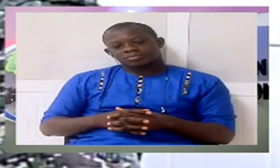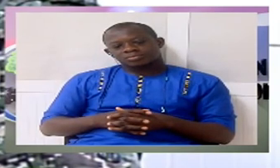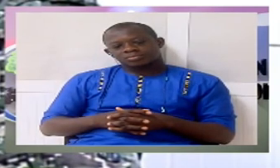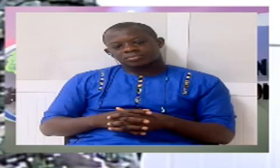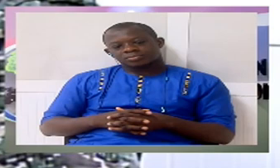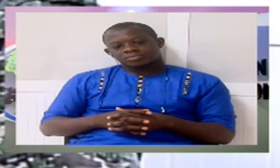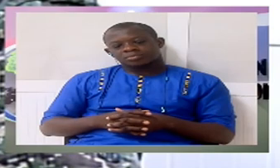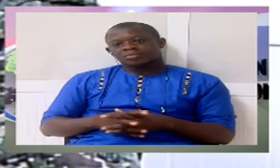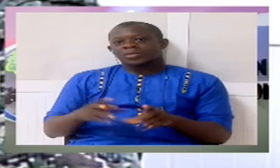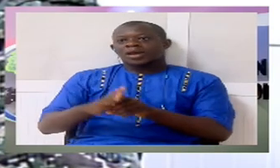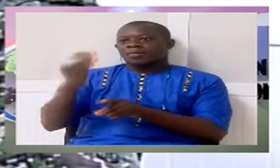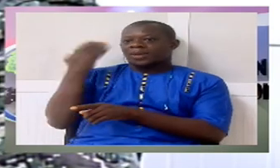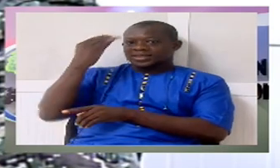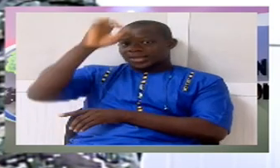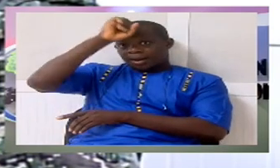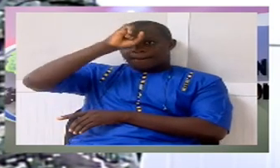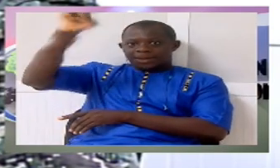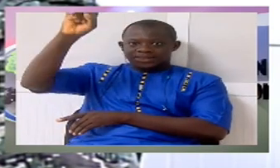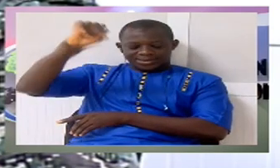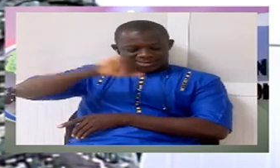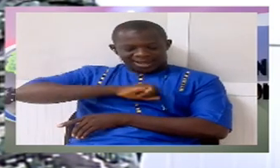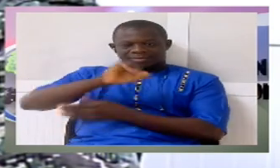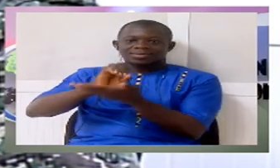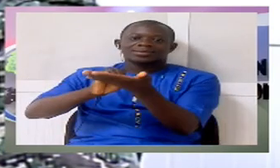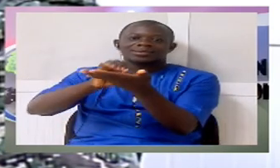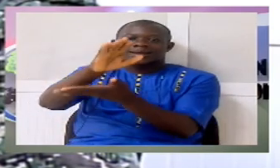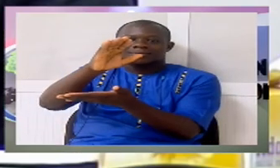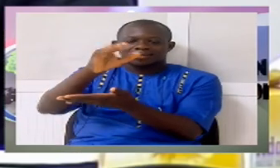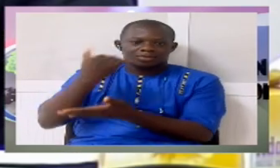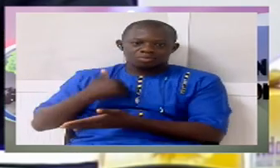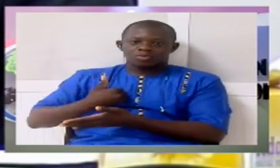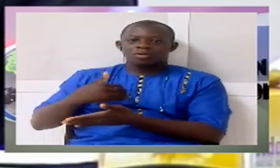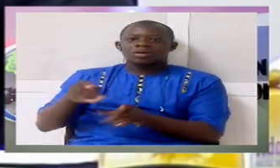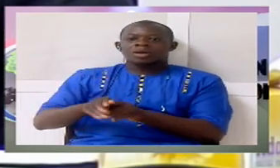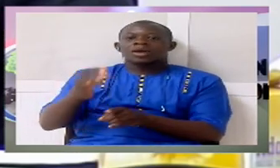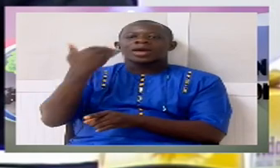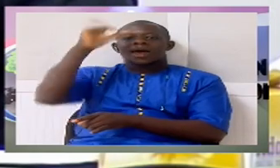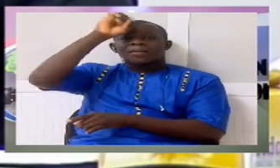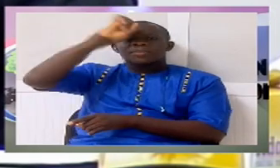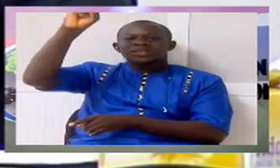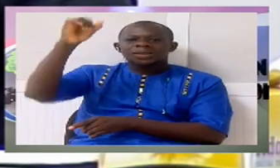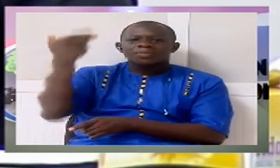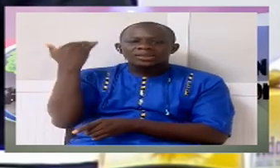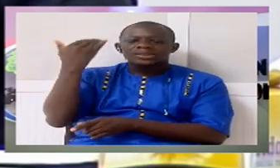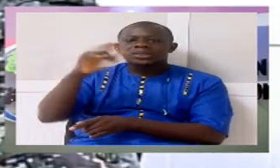Ana former president mo joxe digal bi. Former president used to give the order. Ana former president amul tour.